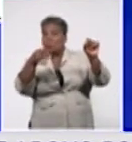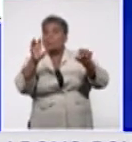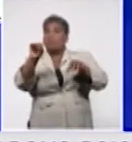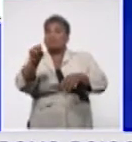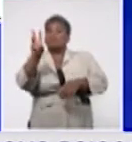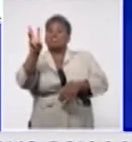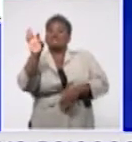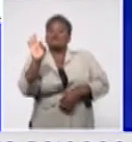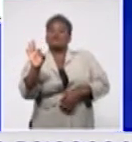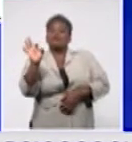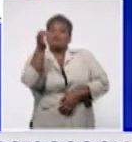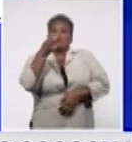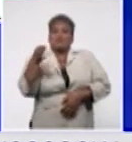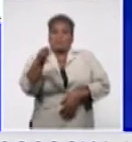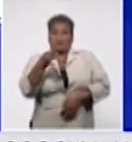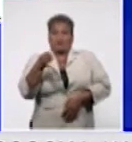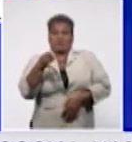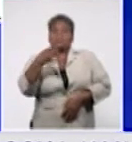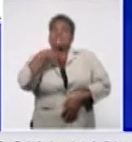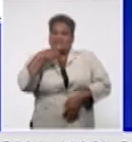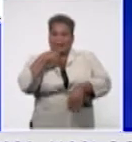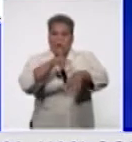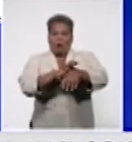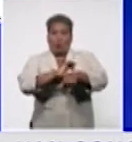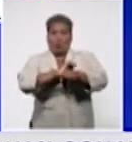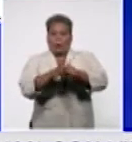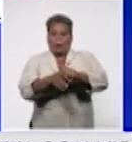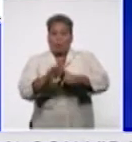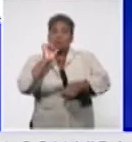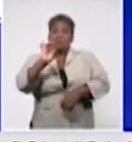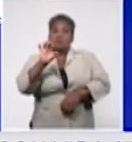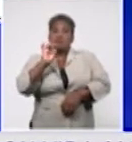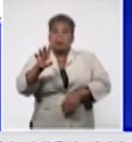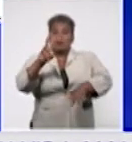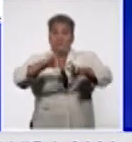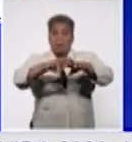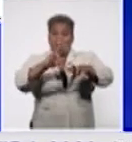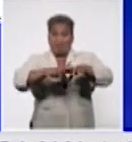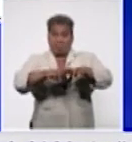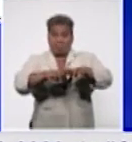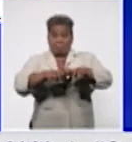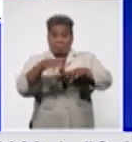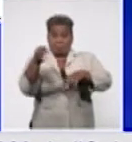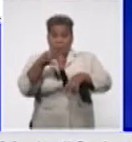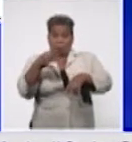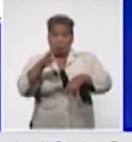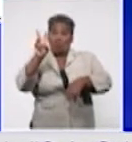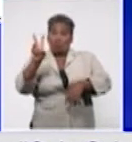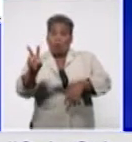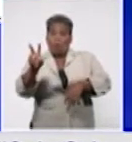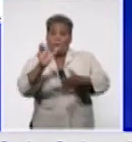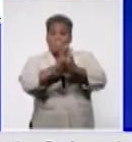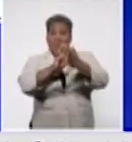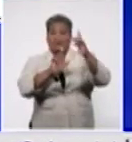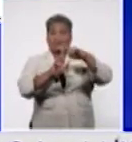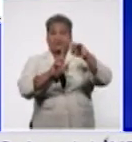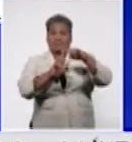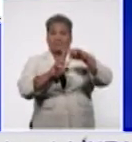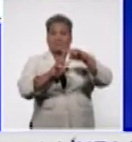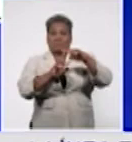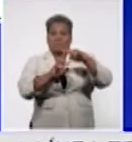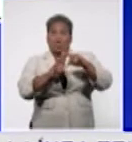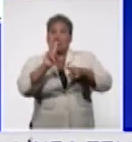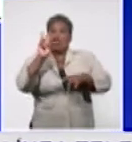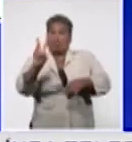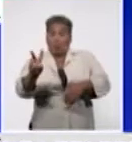3 from Villa Clara, 2 from Ciego de Ávila, 1 each from the provinces of Mayabeque and Camagüey.